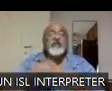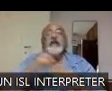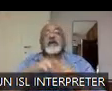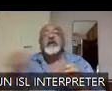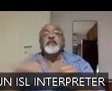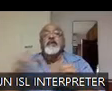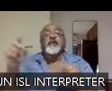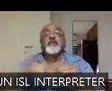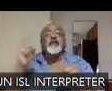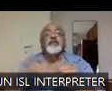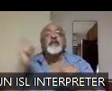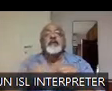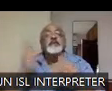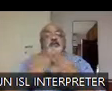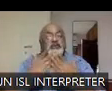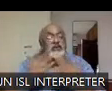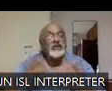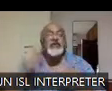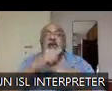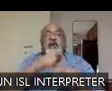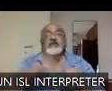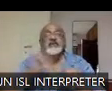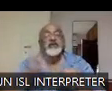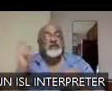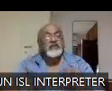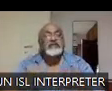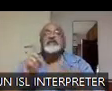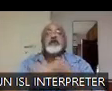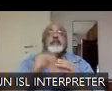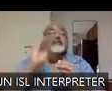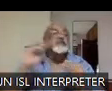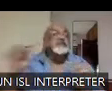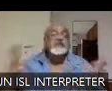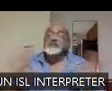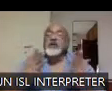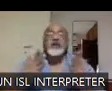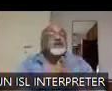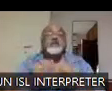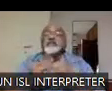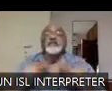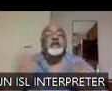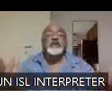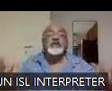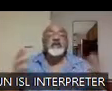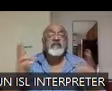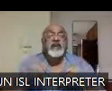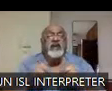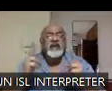of our schools. We are not employed. So this section of population is very